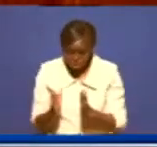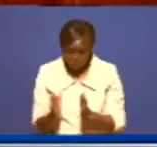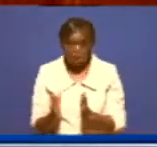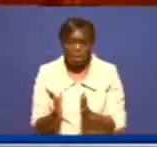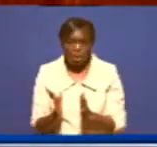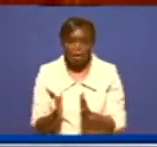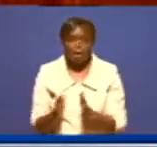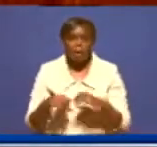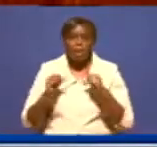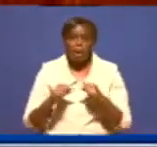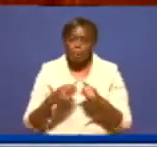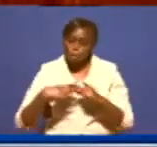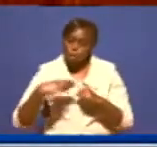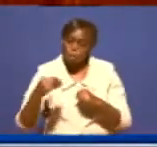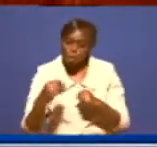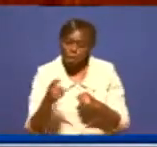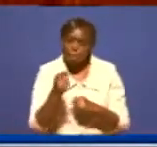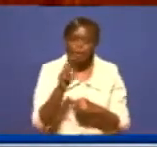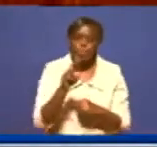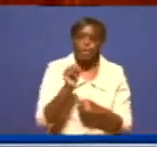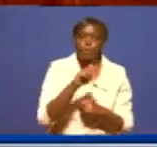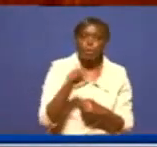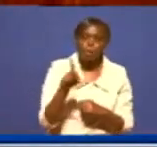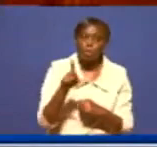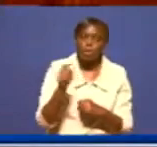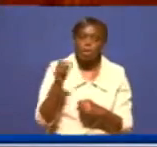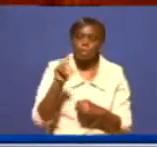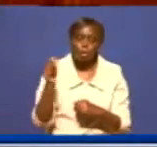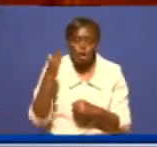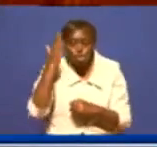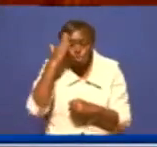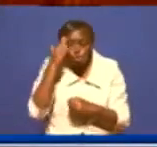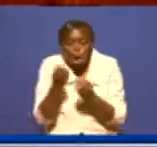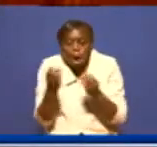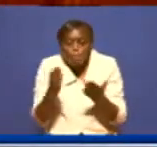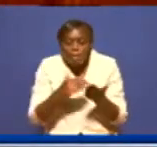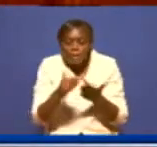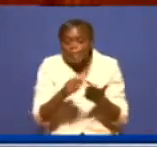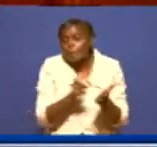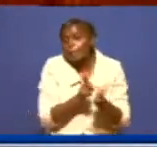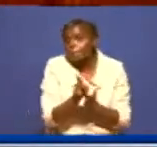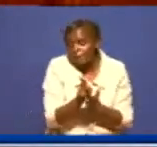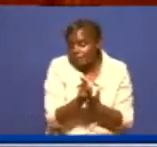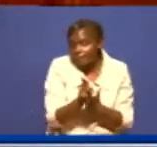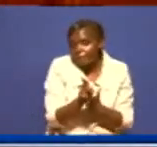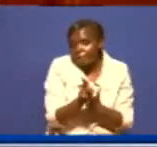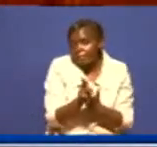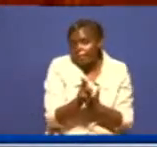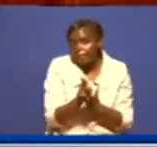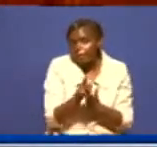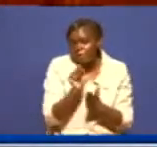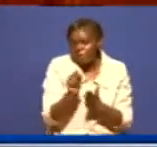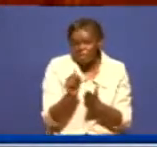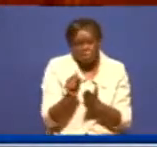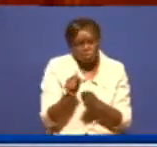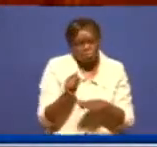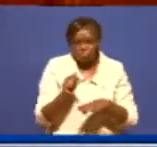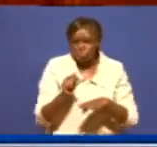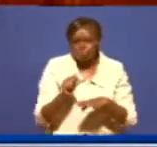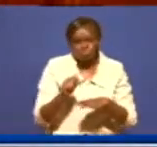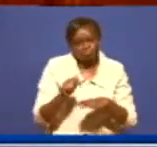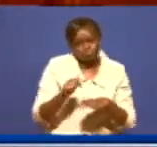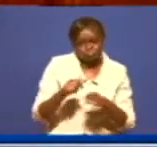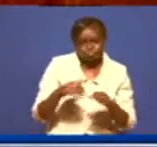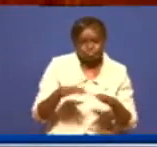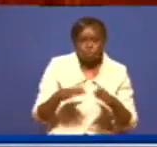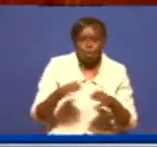be able to go to the tribunal for the tribunal to determine how much should be paid. I find that a bit contradictory. And I